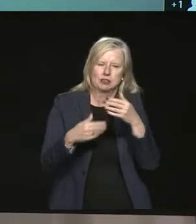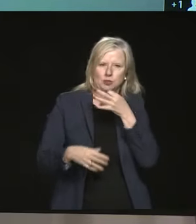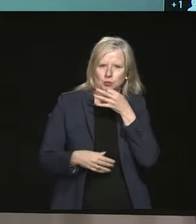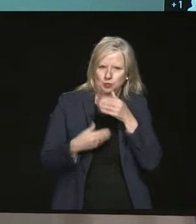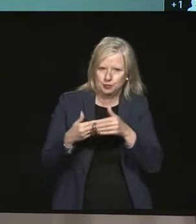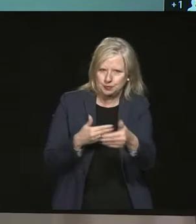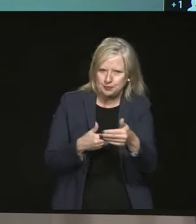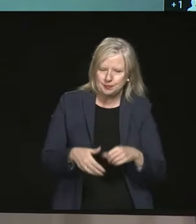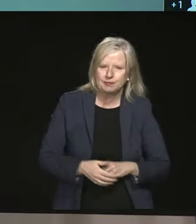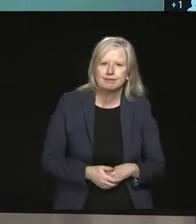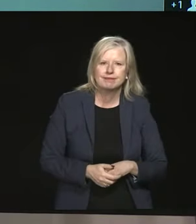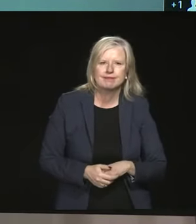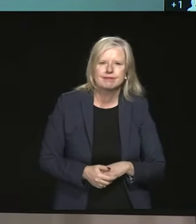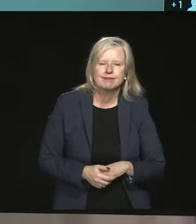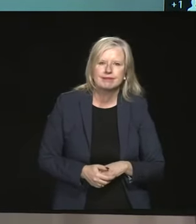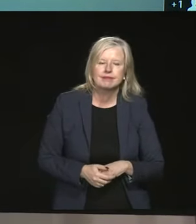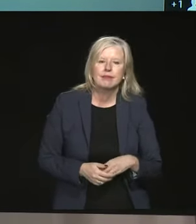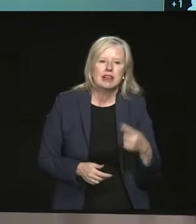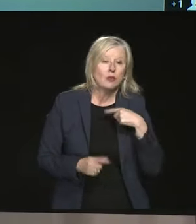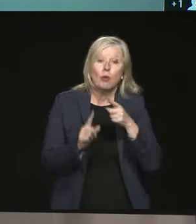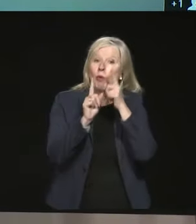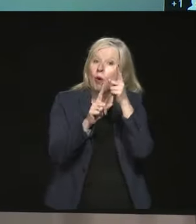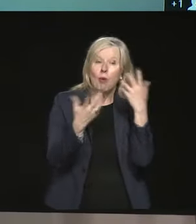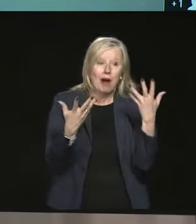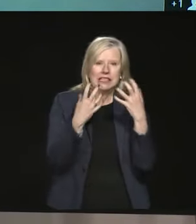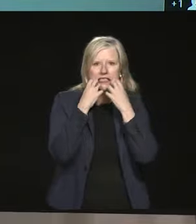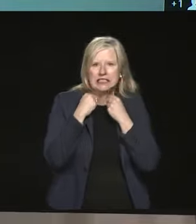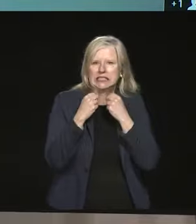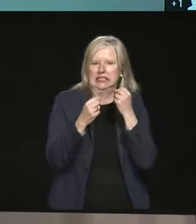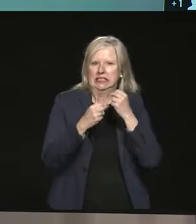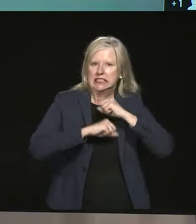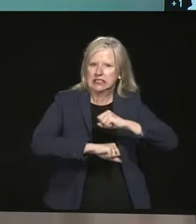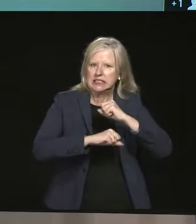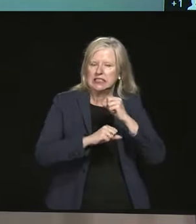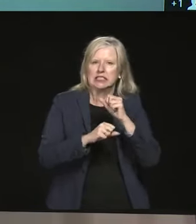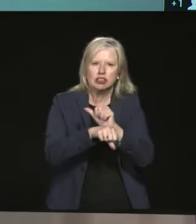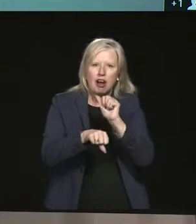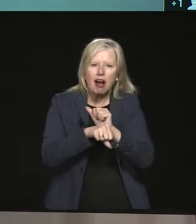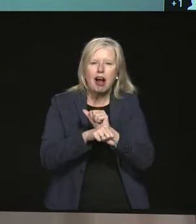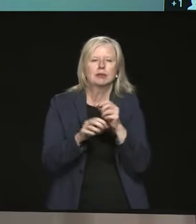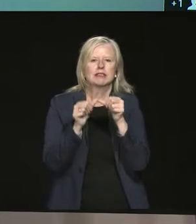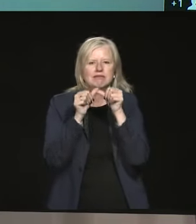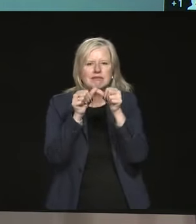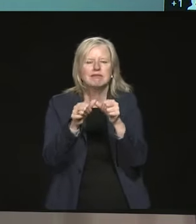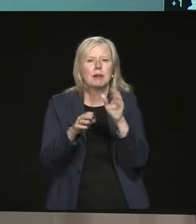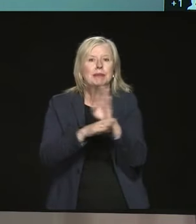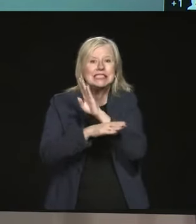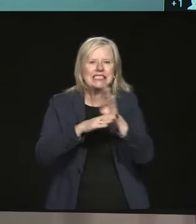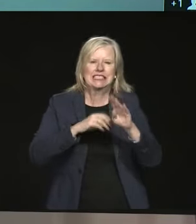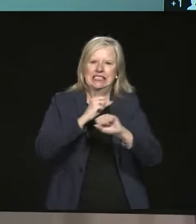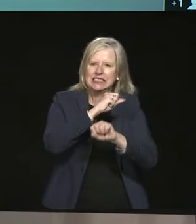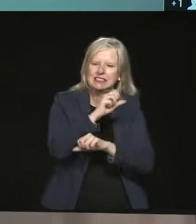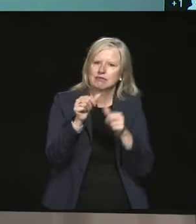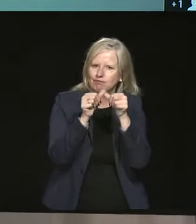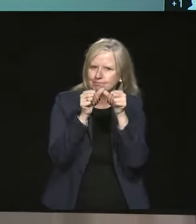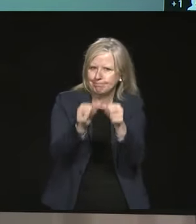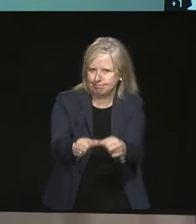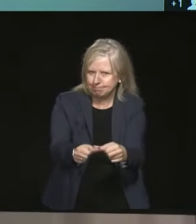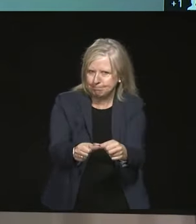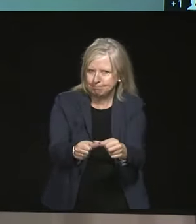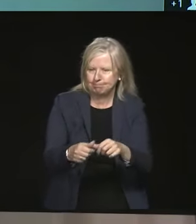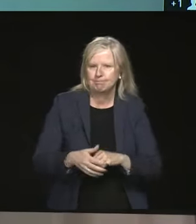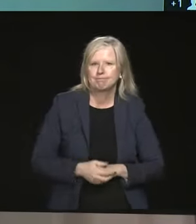saving jobs and keeping businesses going. This is about saving jobs and keeping businesses going. And I